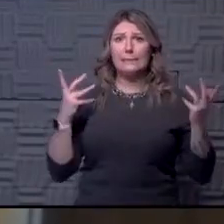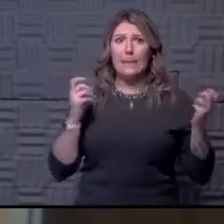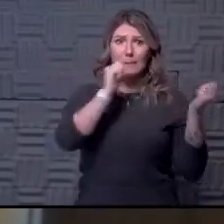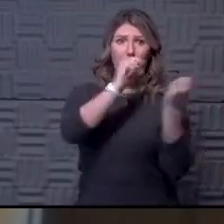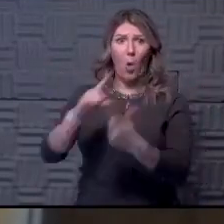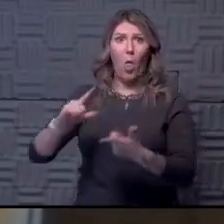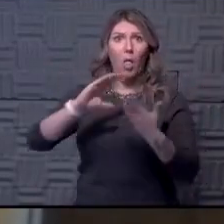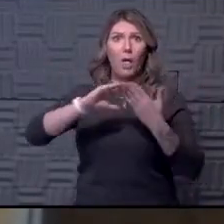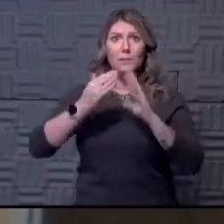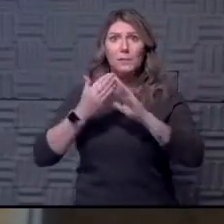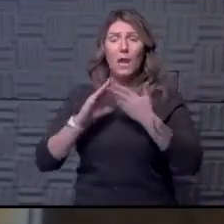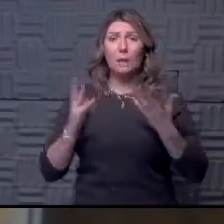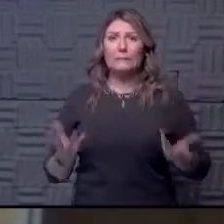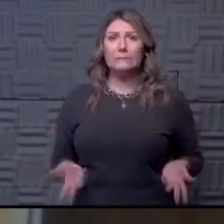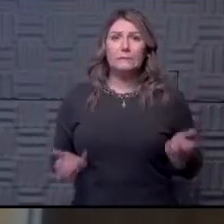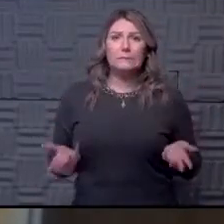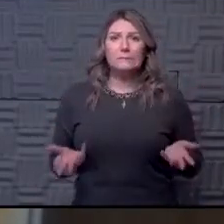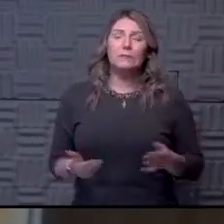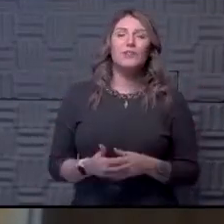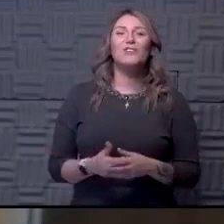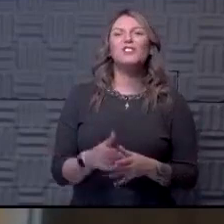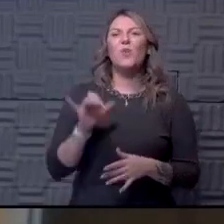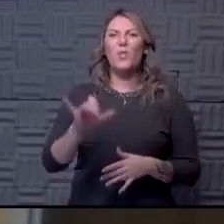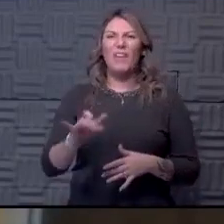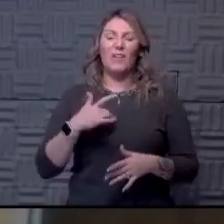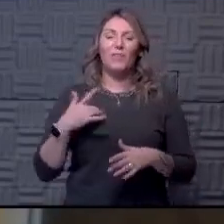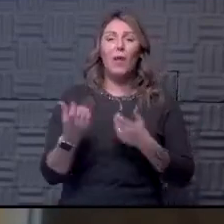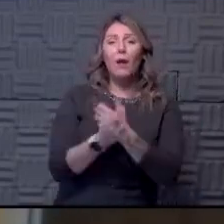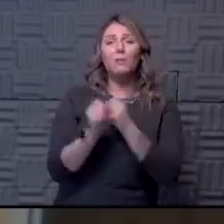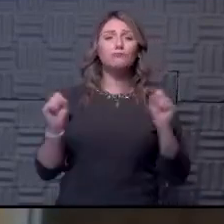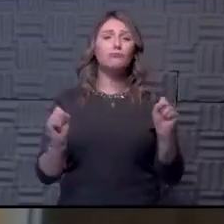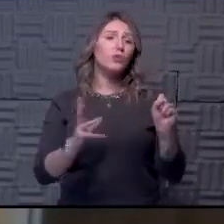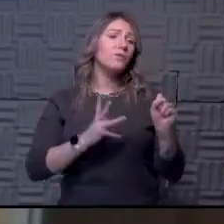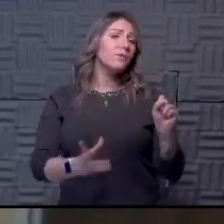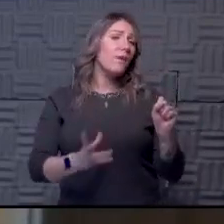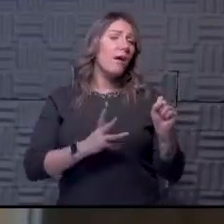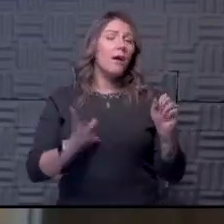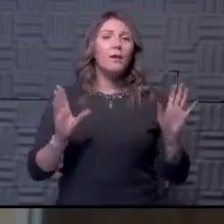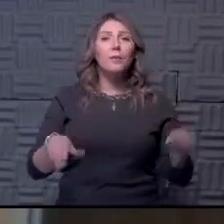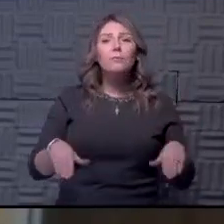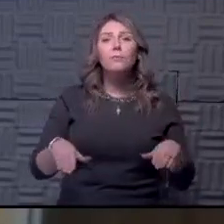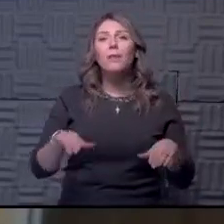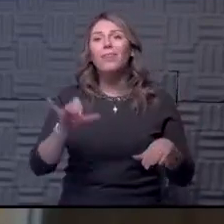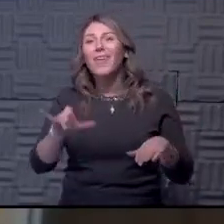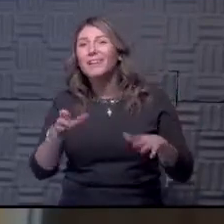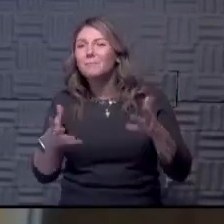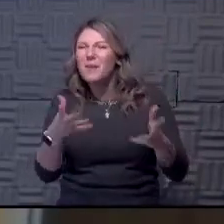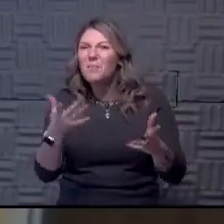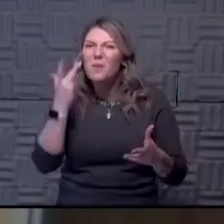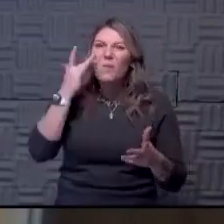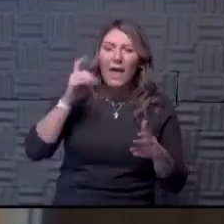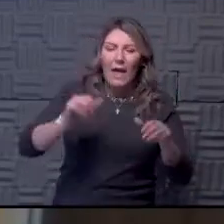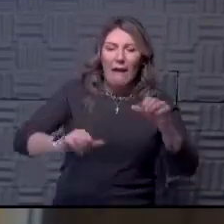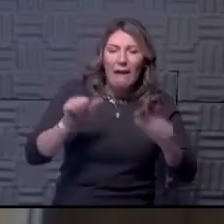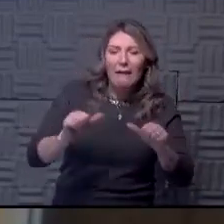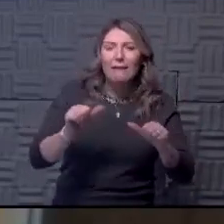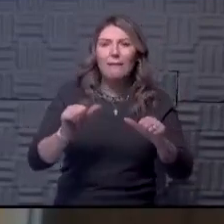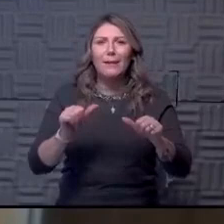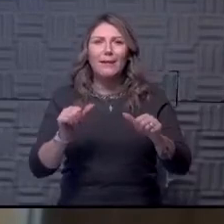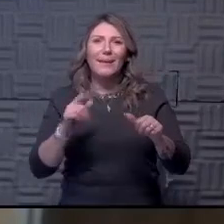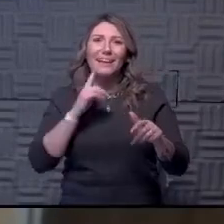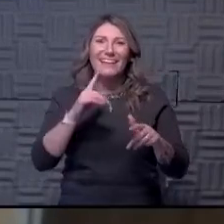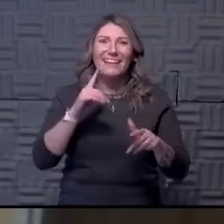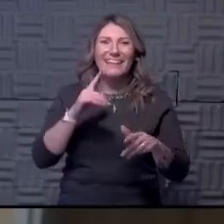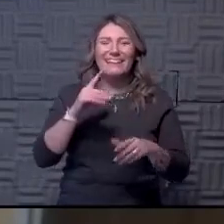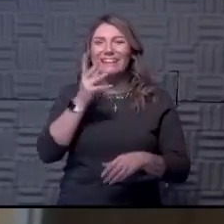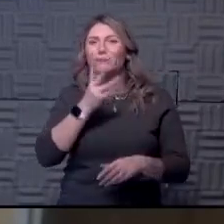town. So I think that sense of security is one of the issues as well that might lead to vaccine hesitancy in some of their more rural places of the state.